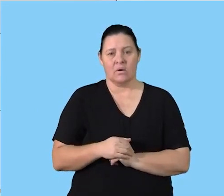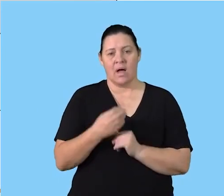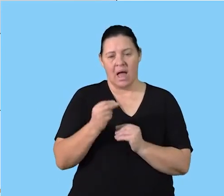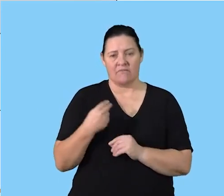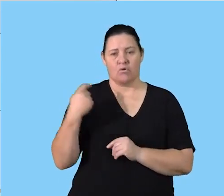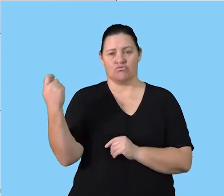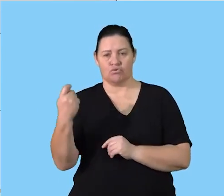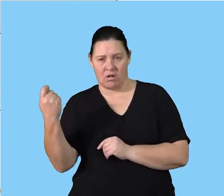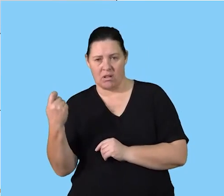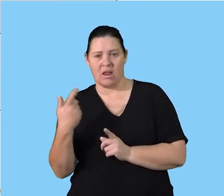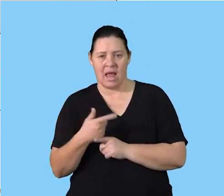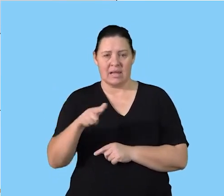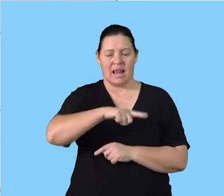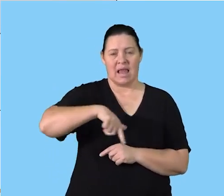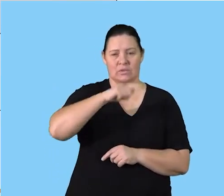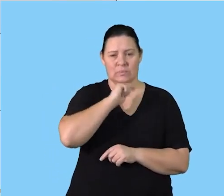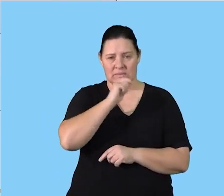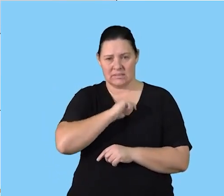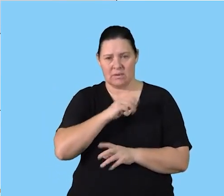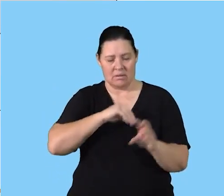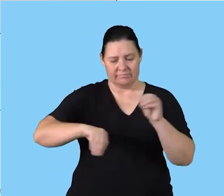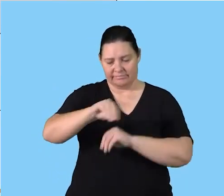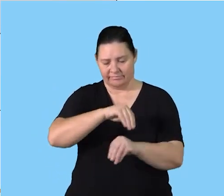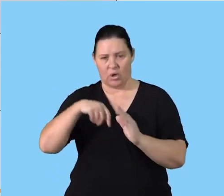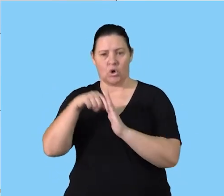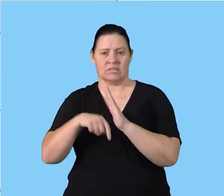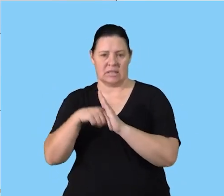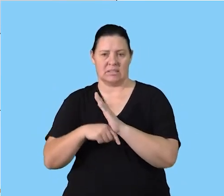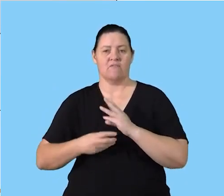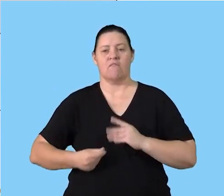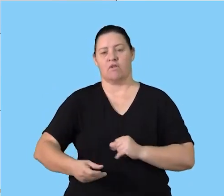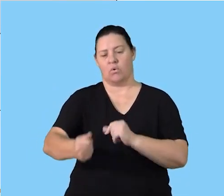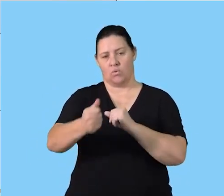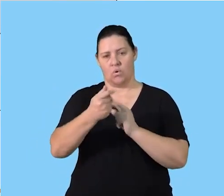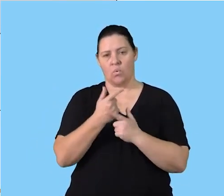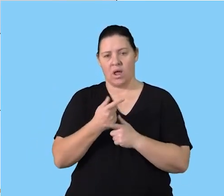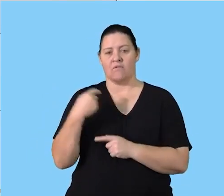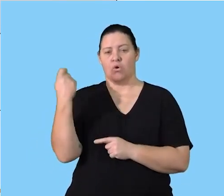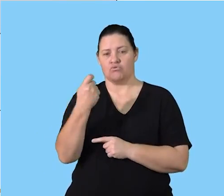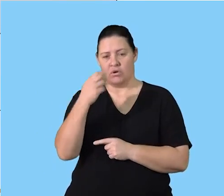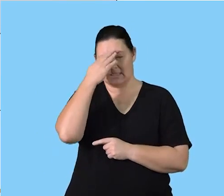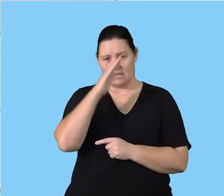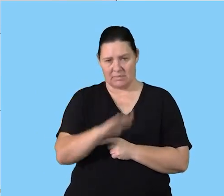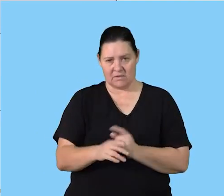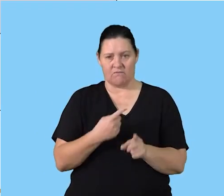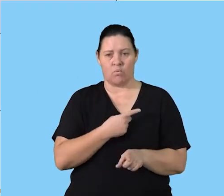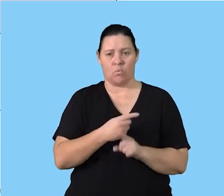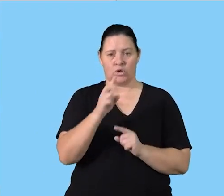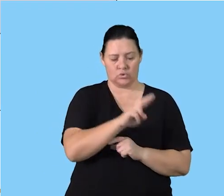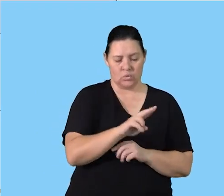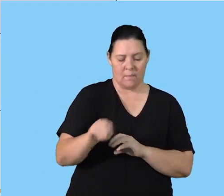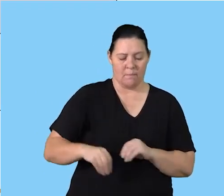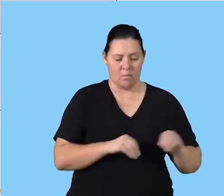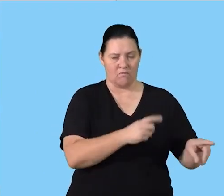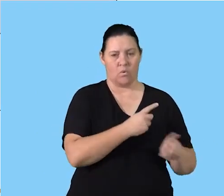got rural and the land use. Here we have reorganized content for content flow, where we have moved rural settlements from week 2 to week